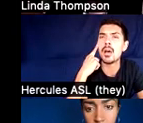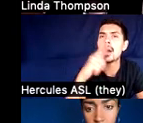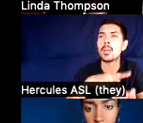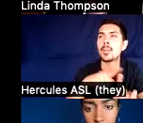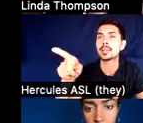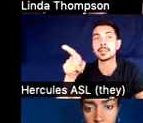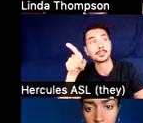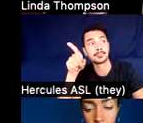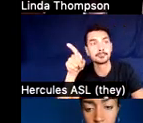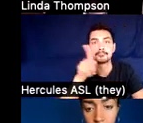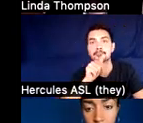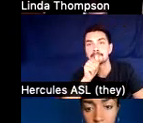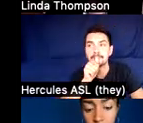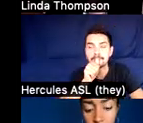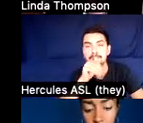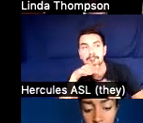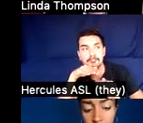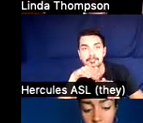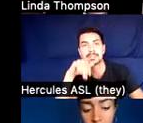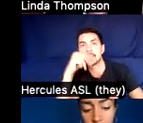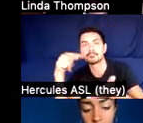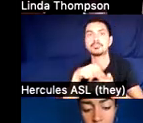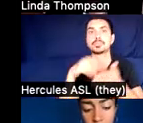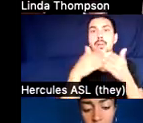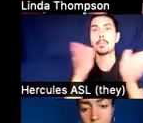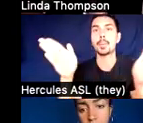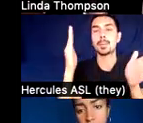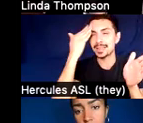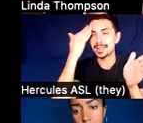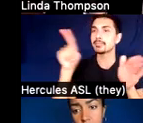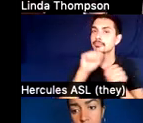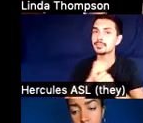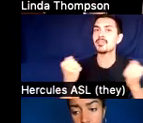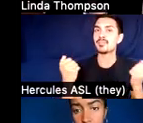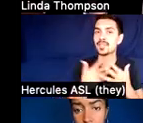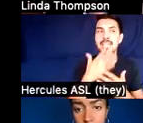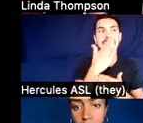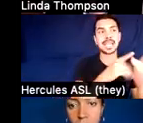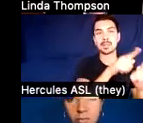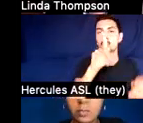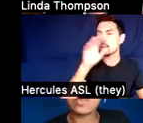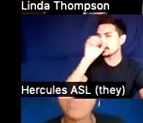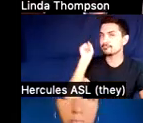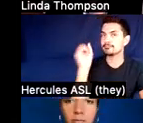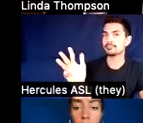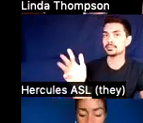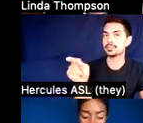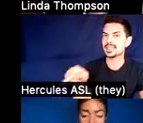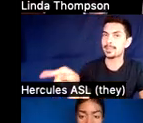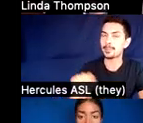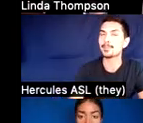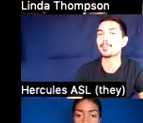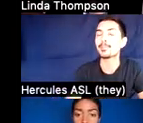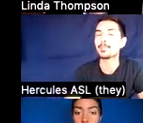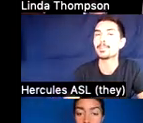public supporting you because of their own fear or because of their own pain with